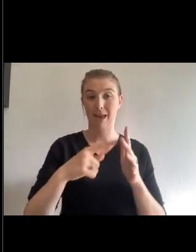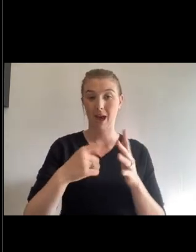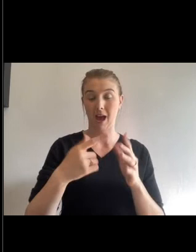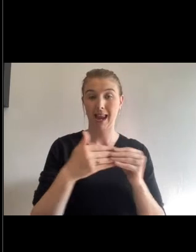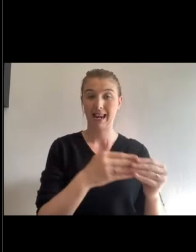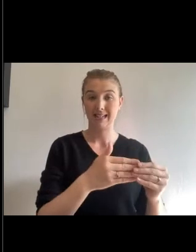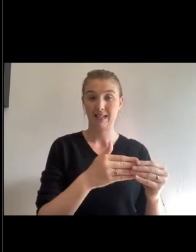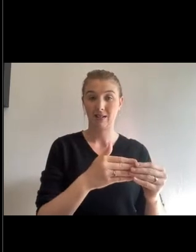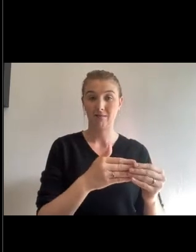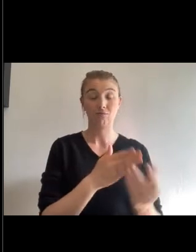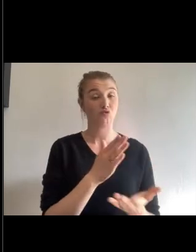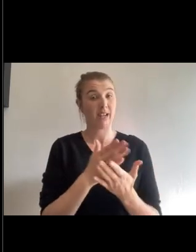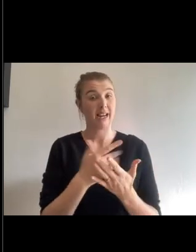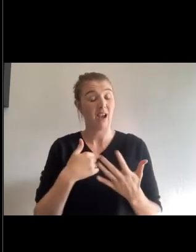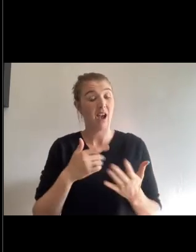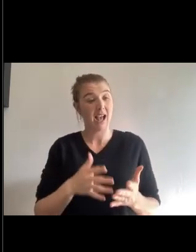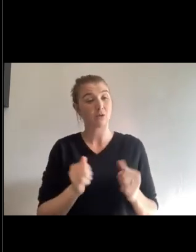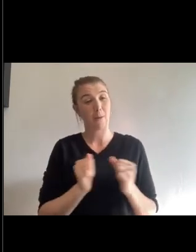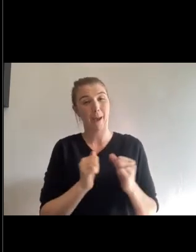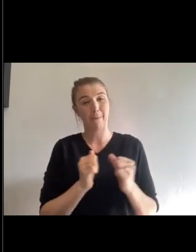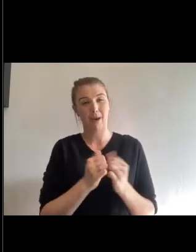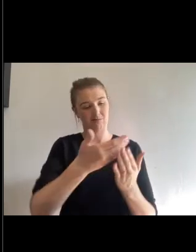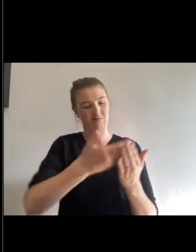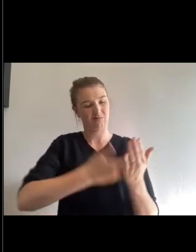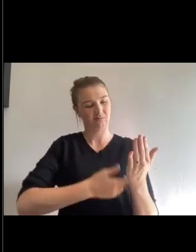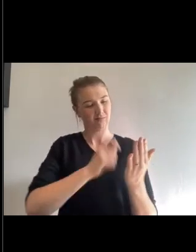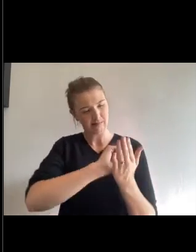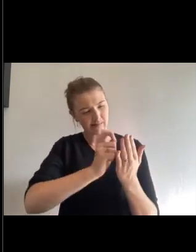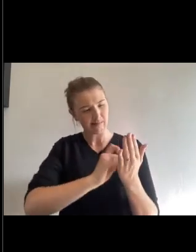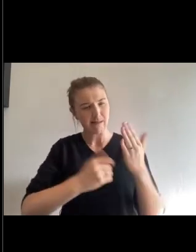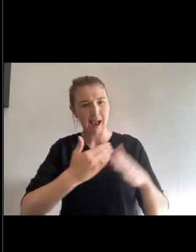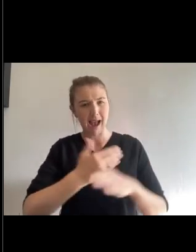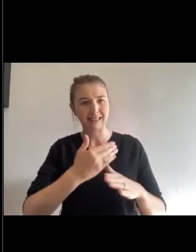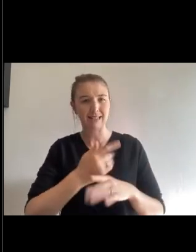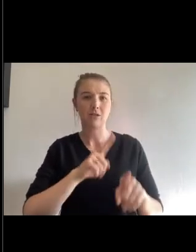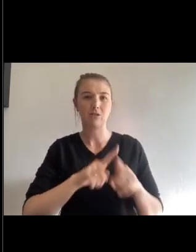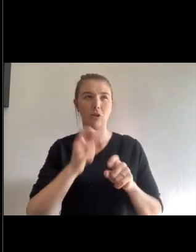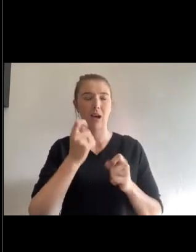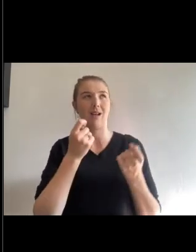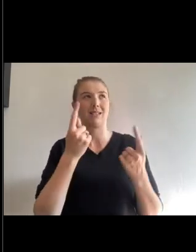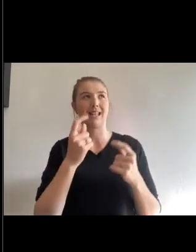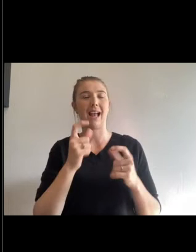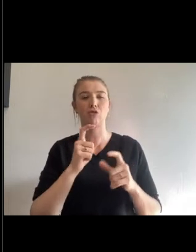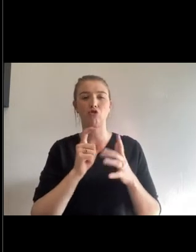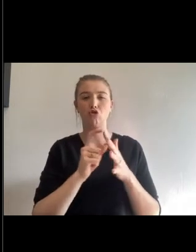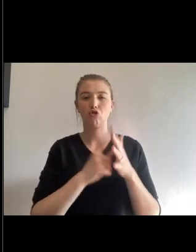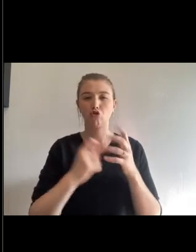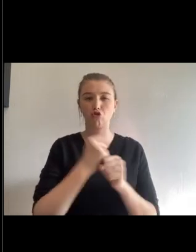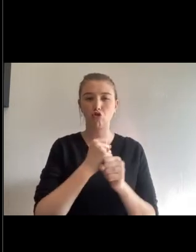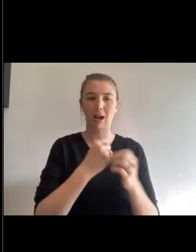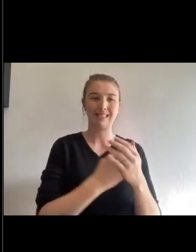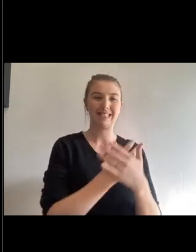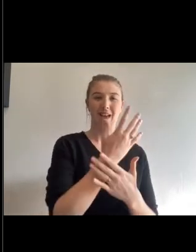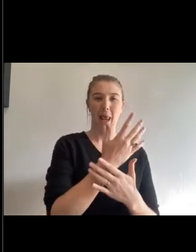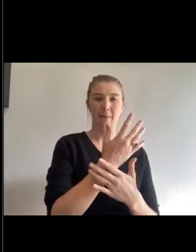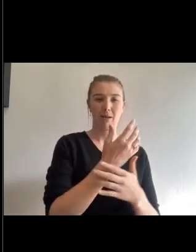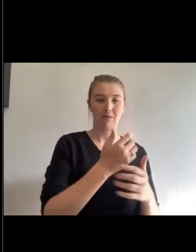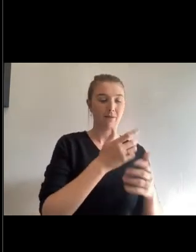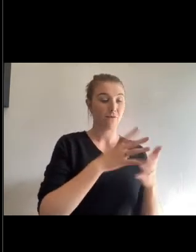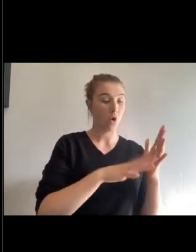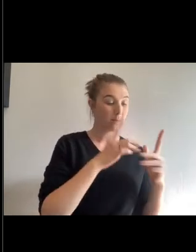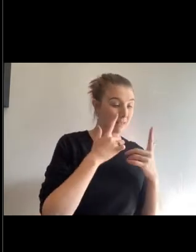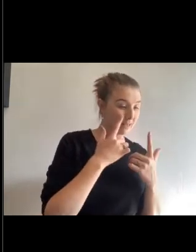worked through this with the mentor to understand the drug development process from discovery all the way through to commercial, what